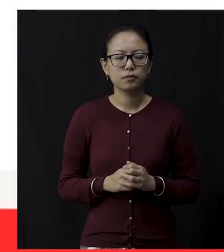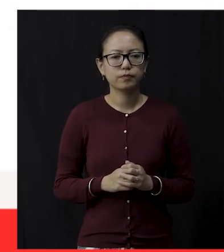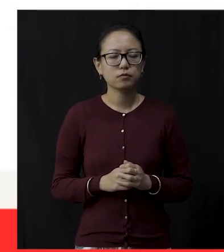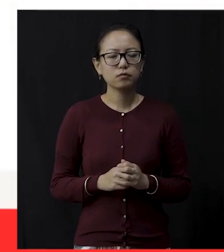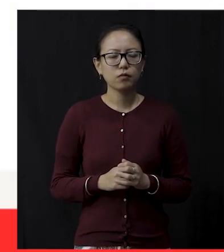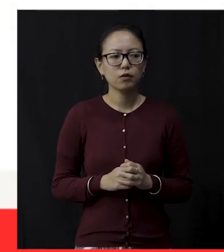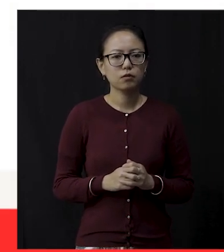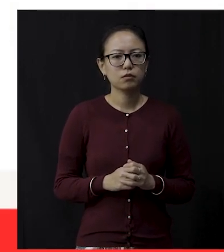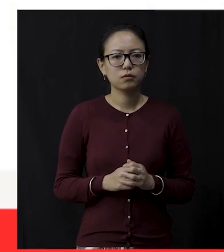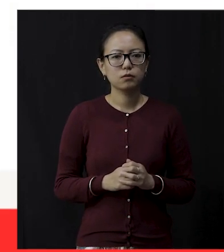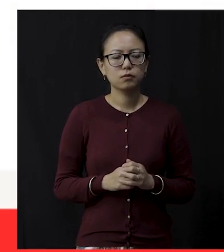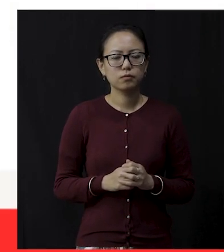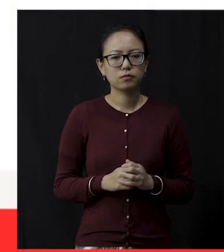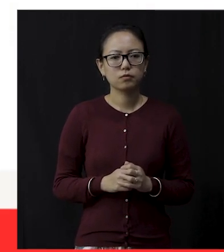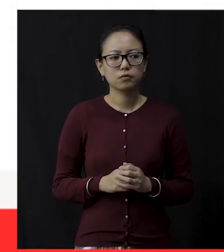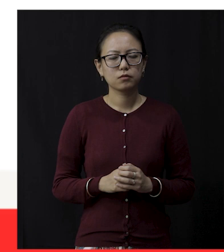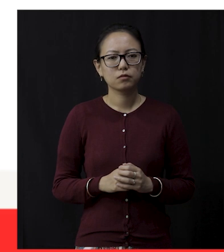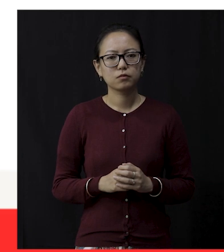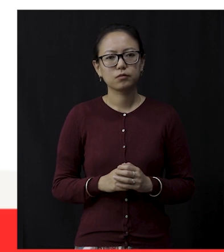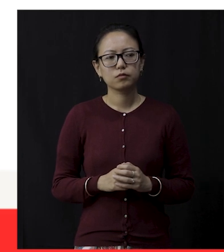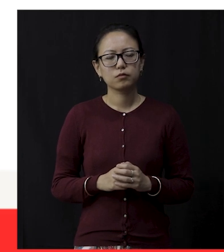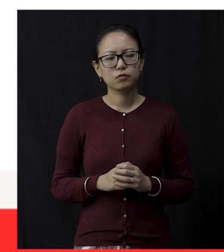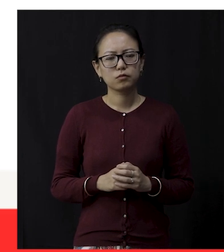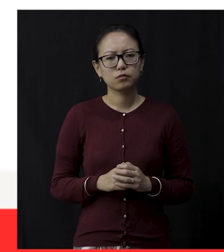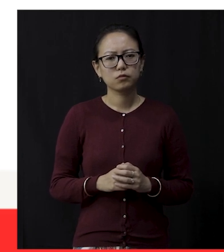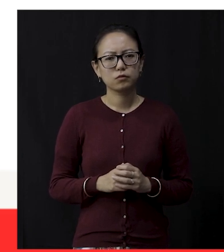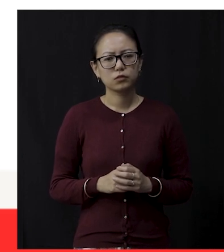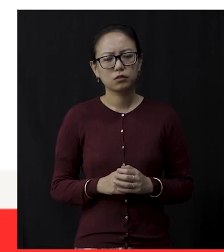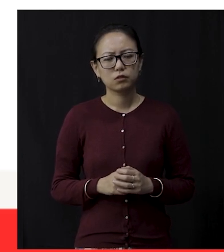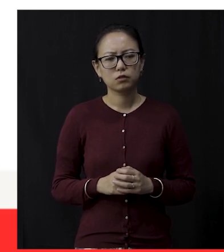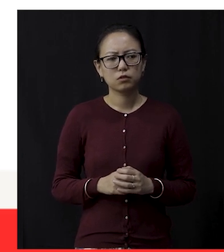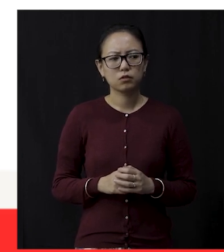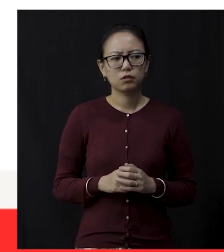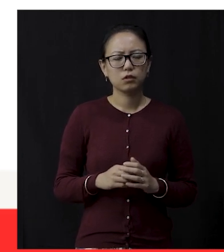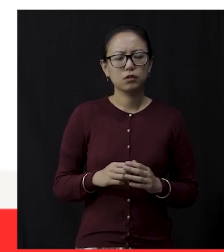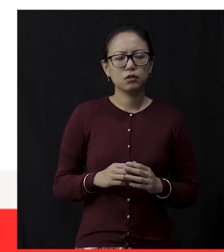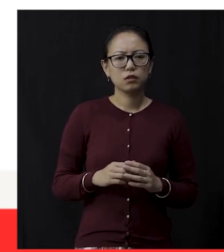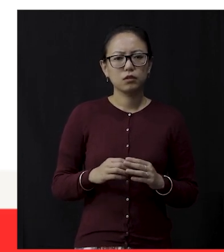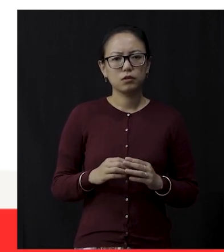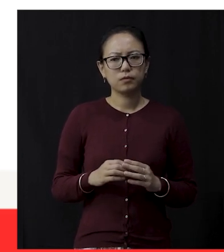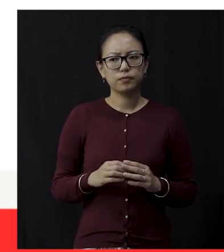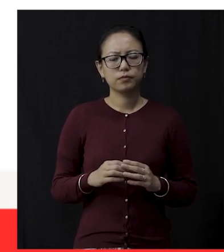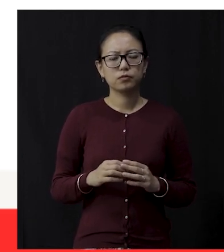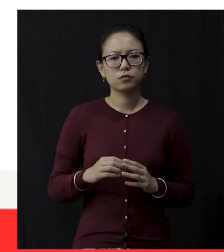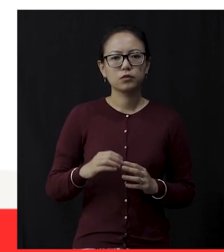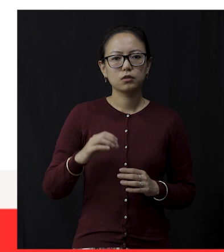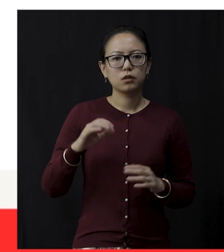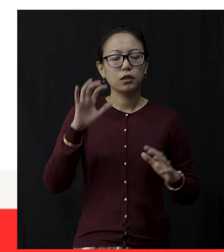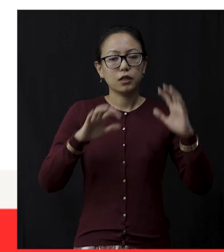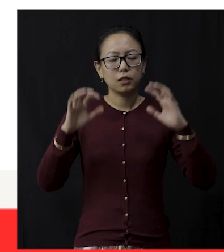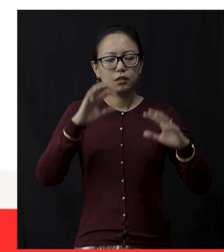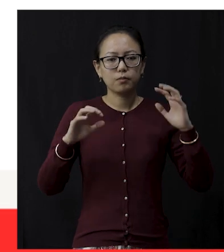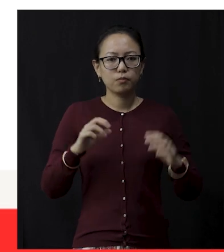So students here. Okay, so students, okay, most common we know that animals has 4 legs,